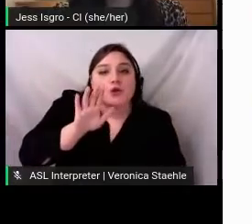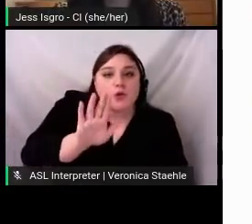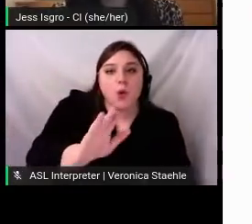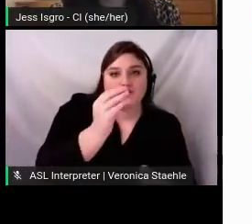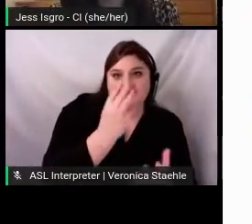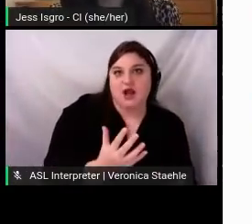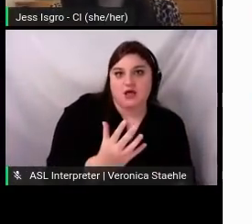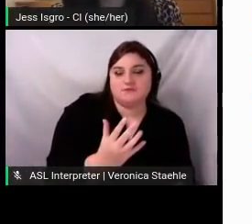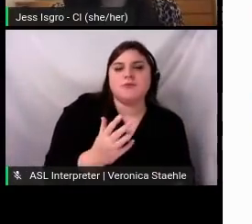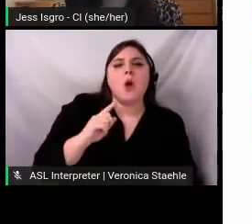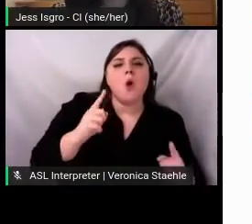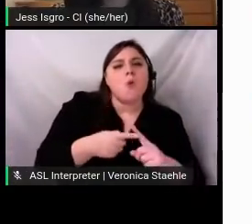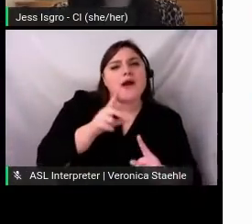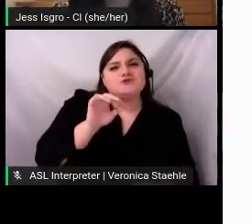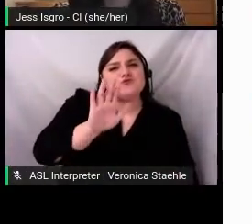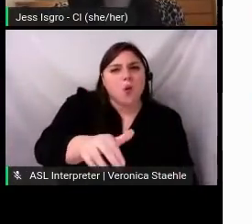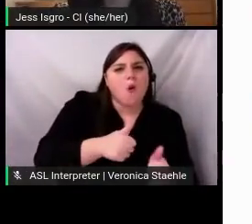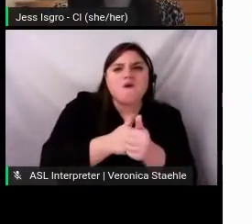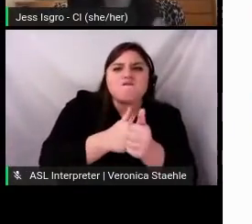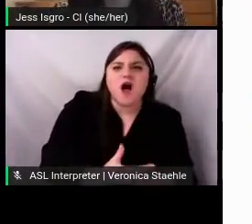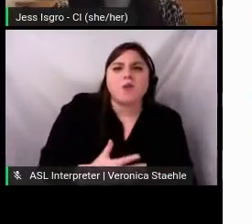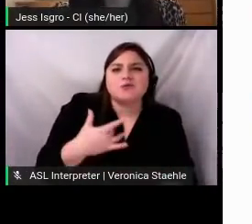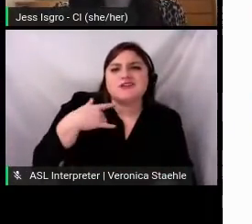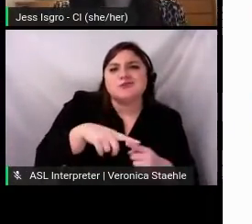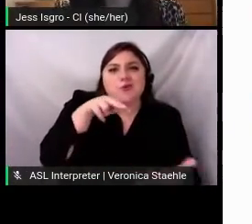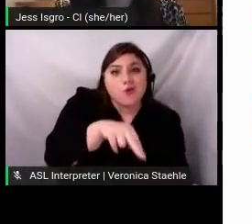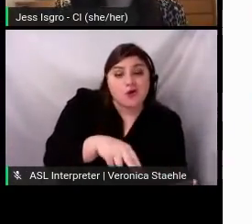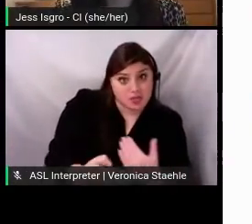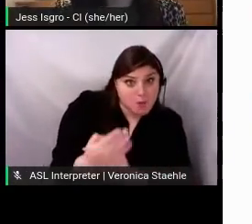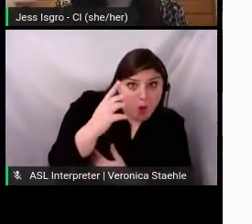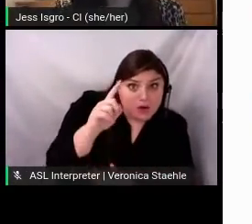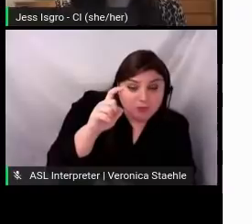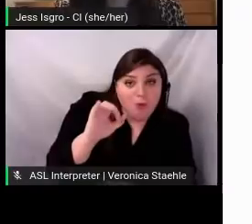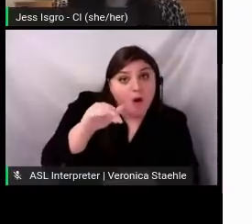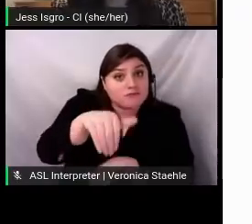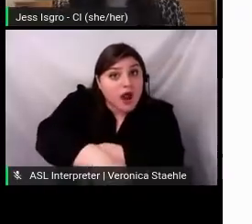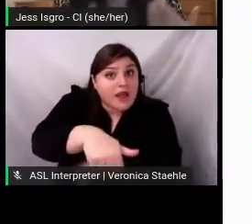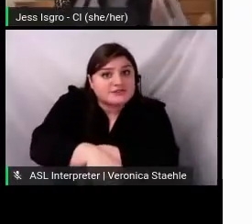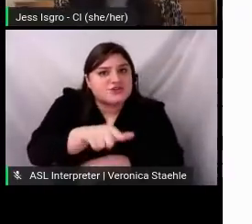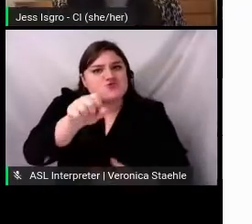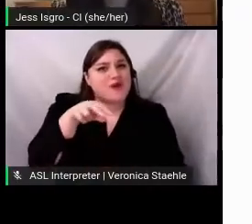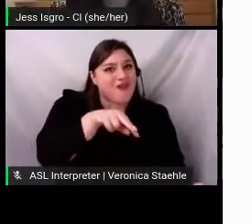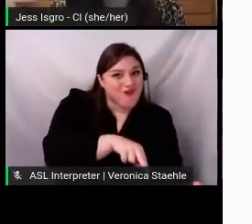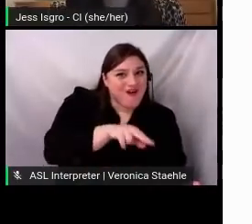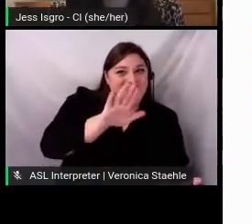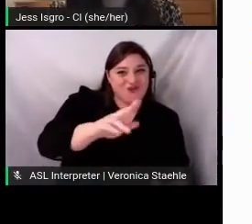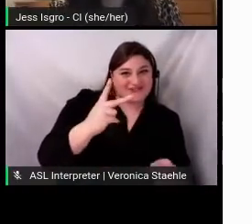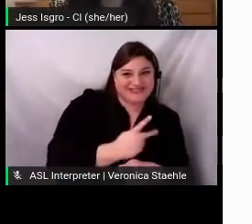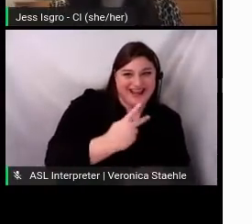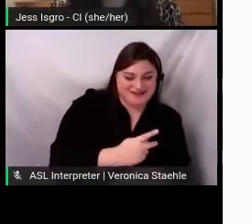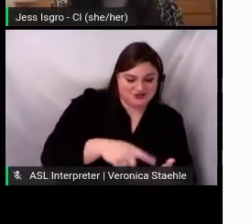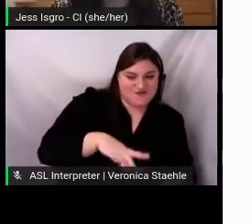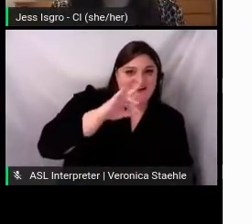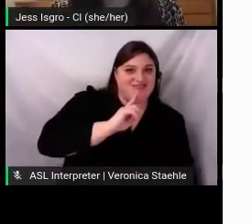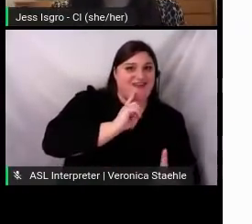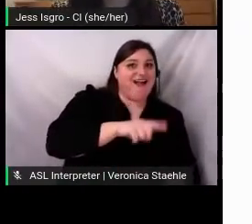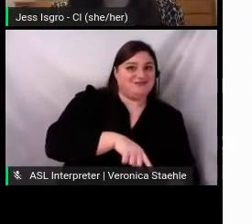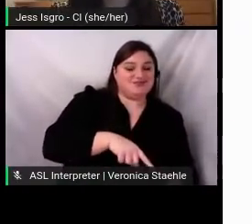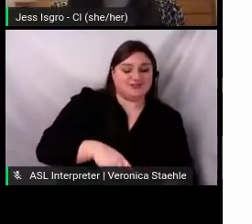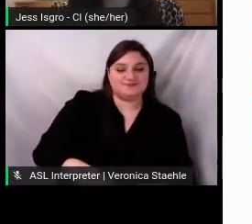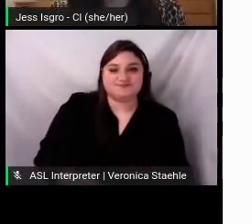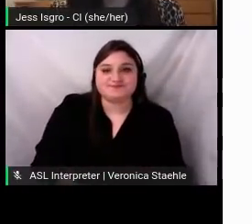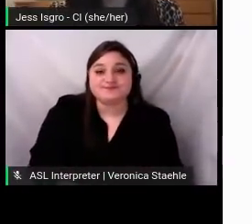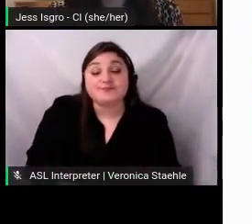early in the day, late in the day? You can use your own data to begin to answer that question. And there are also deeper questions that relate to post timing